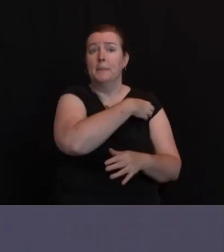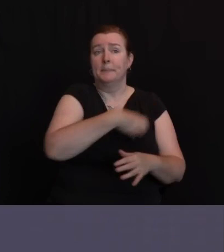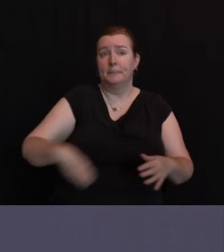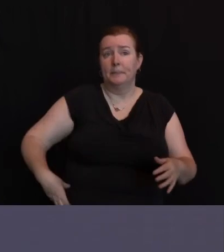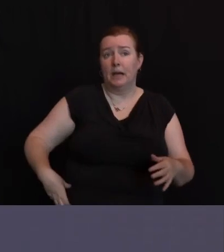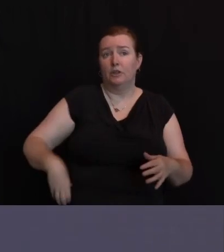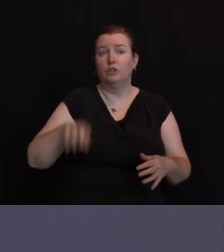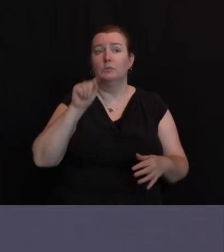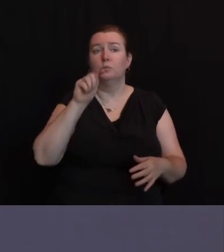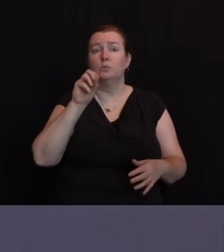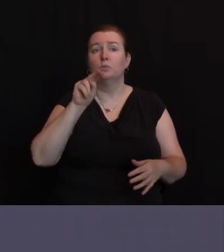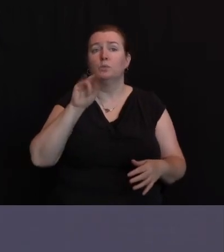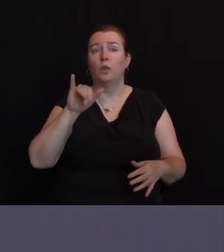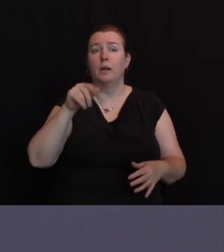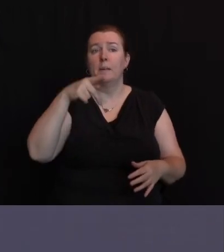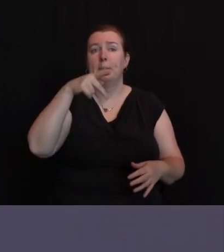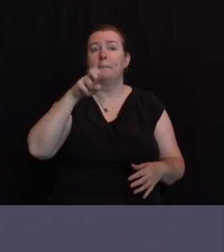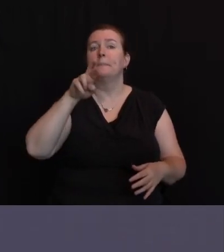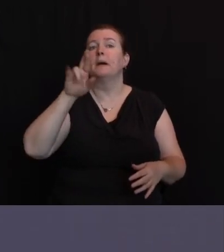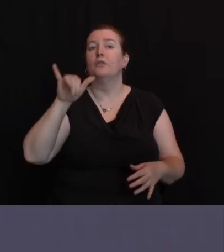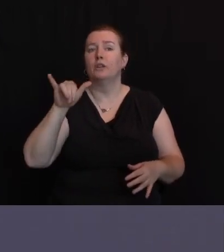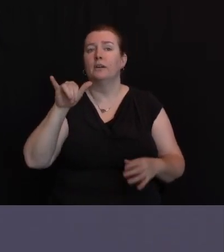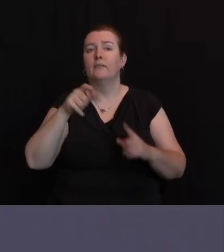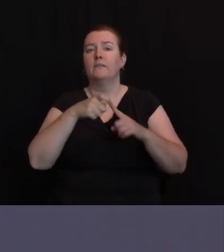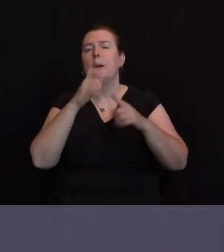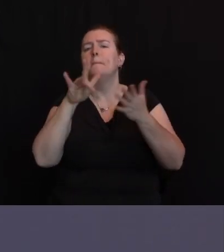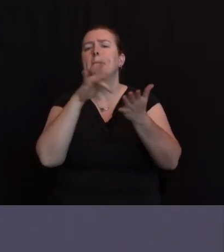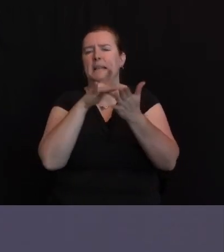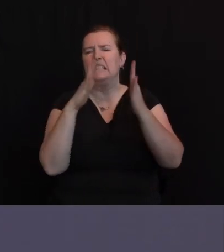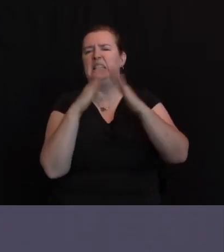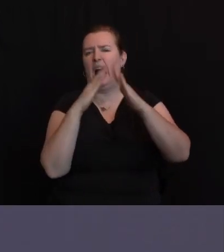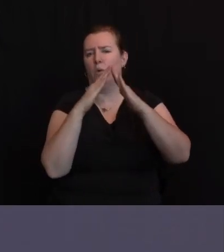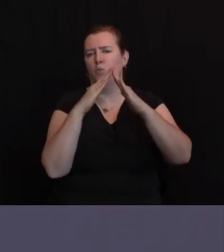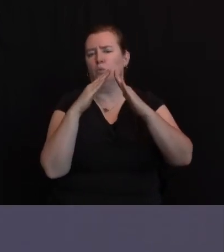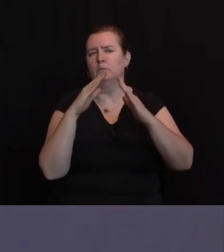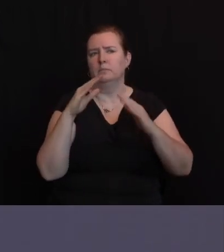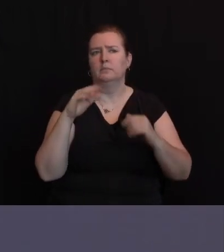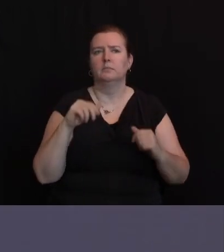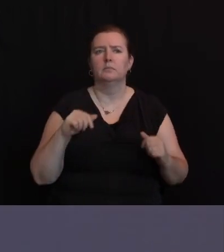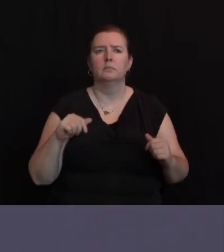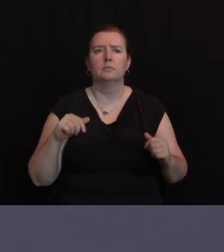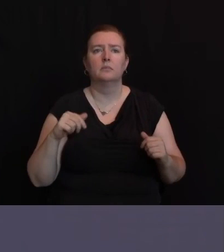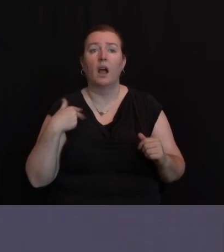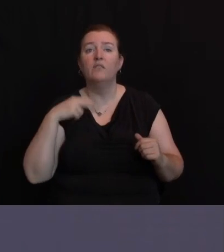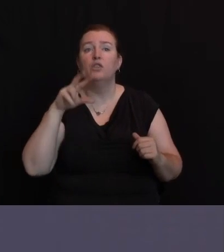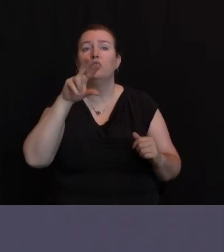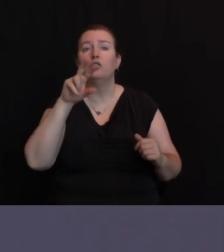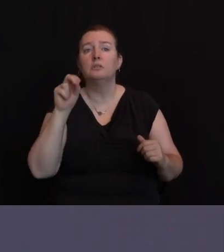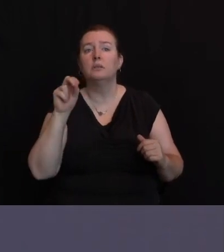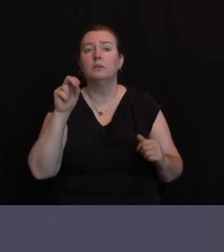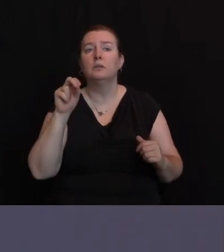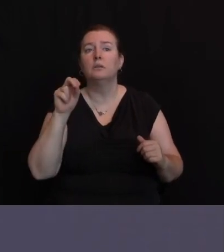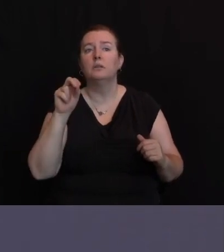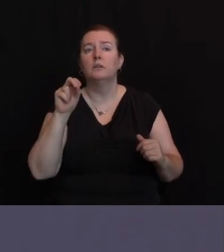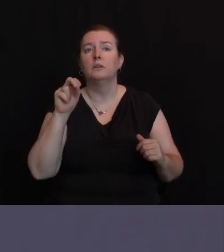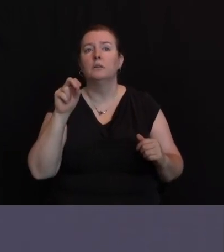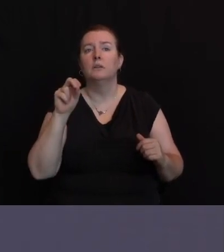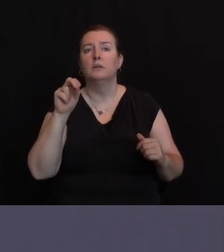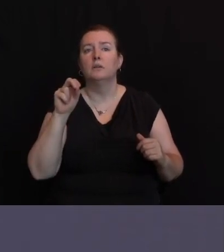Middletown, their fire department have responded to 30 carbon monoxide calls in that town alone. Now that's